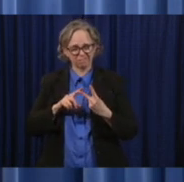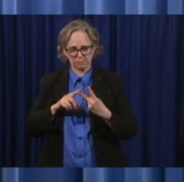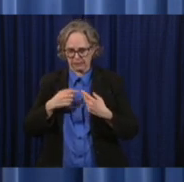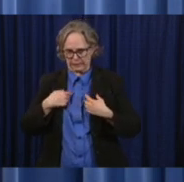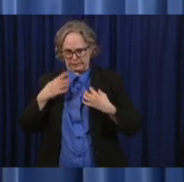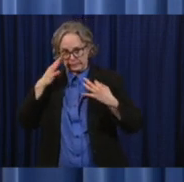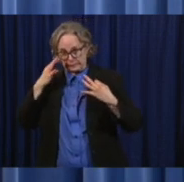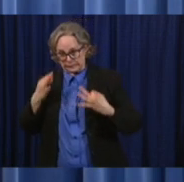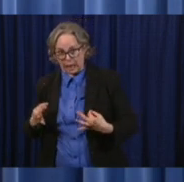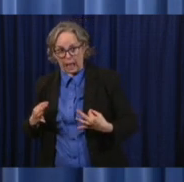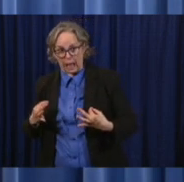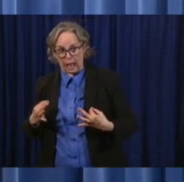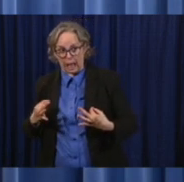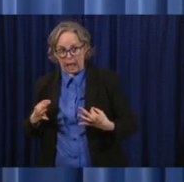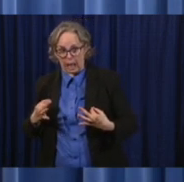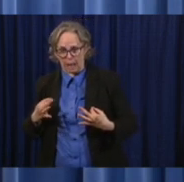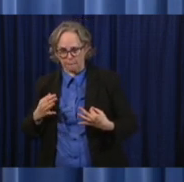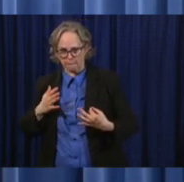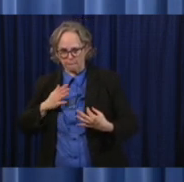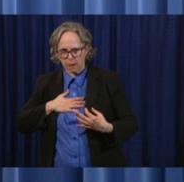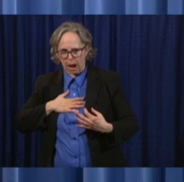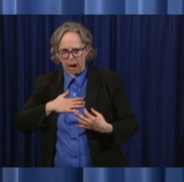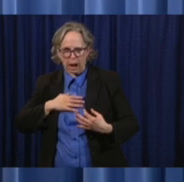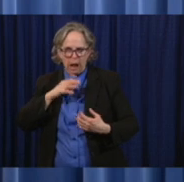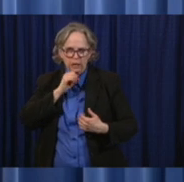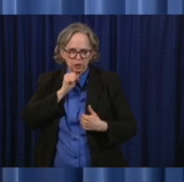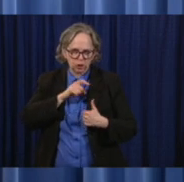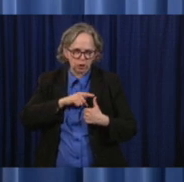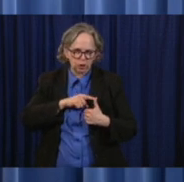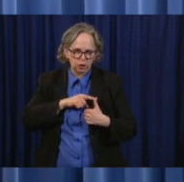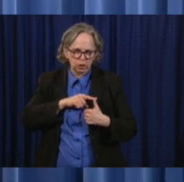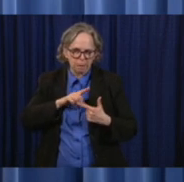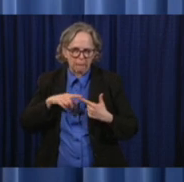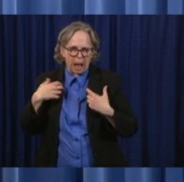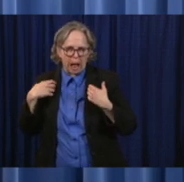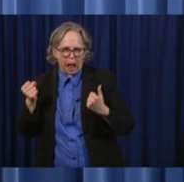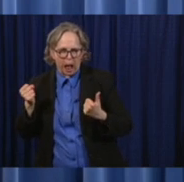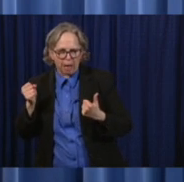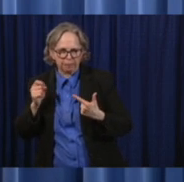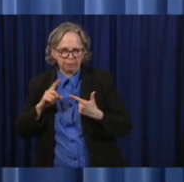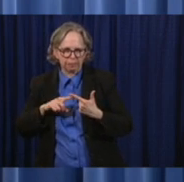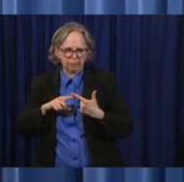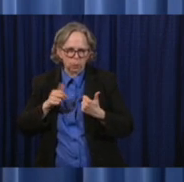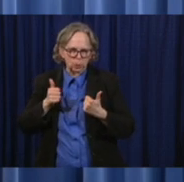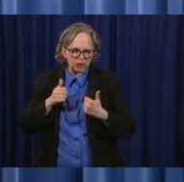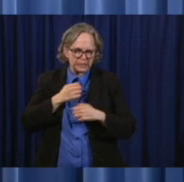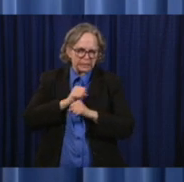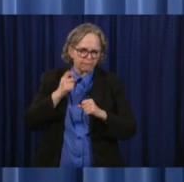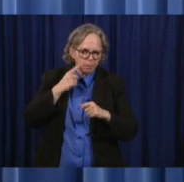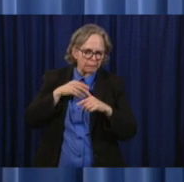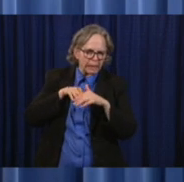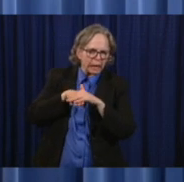medical condition and based upon our age which activities to engage in at all. And those are